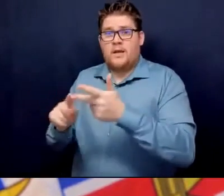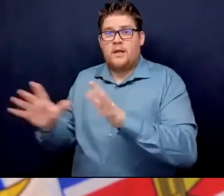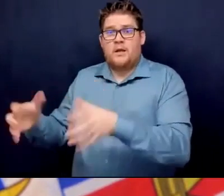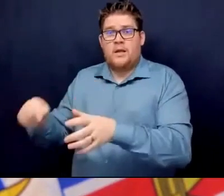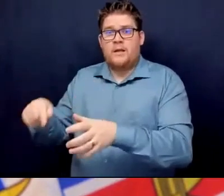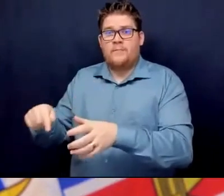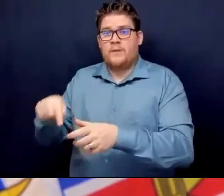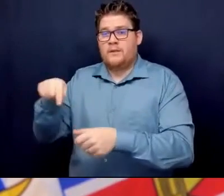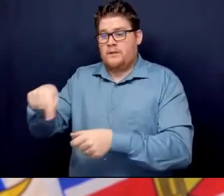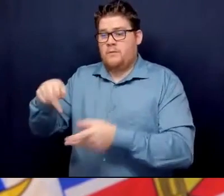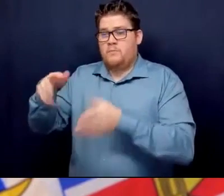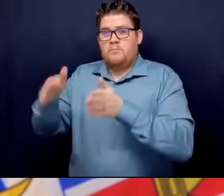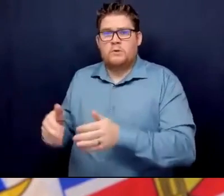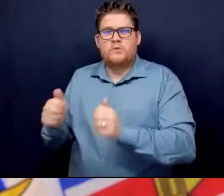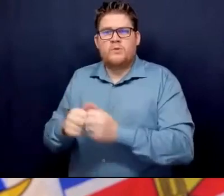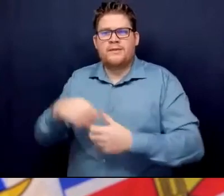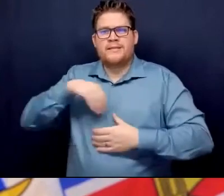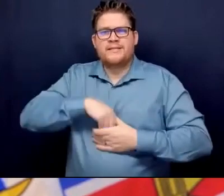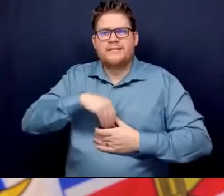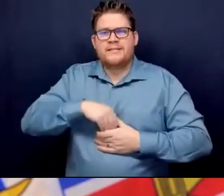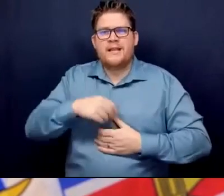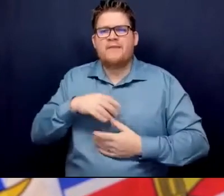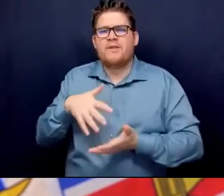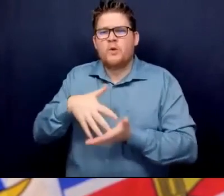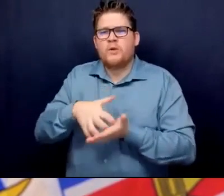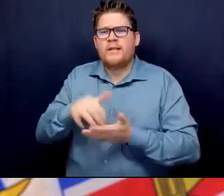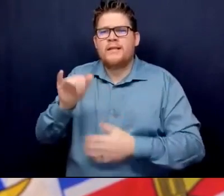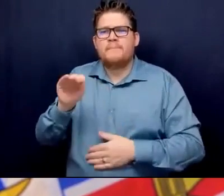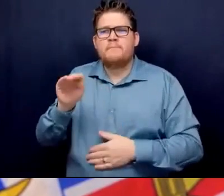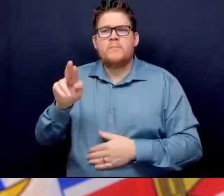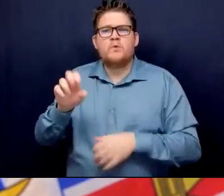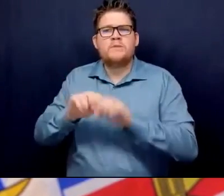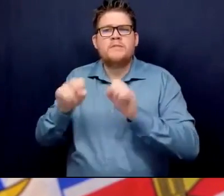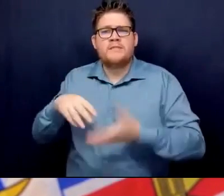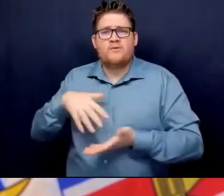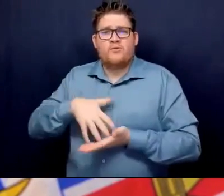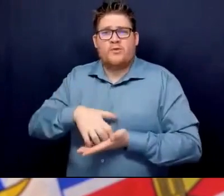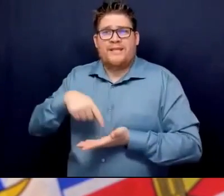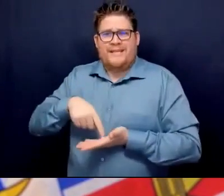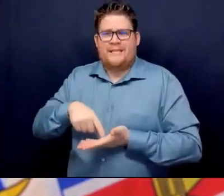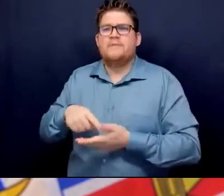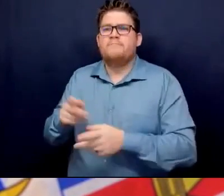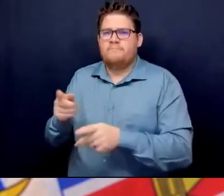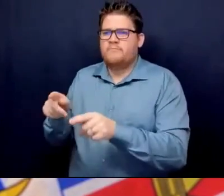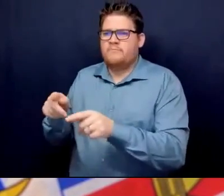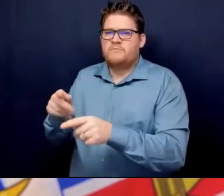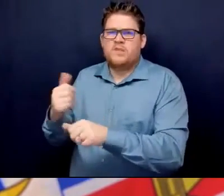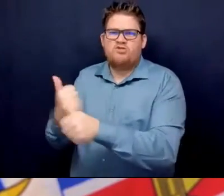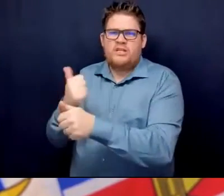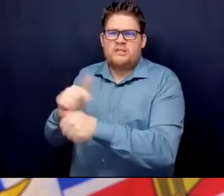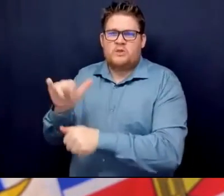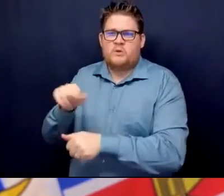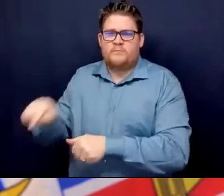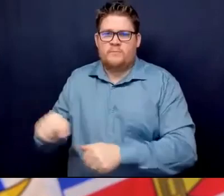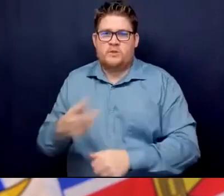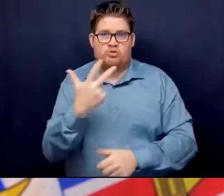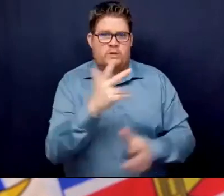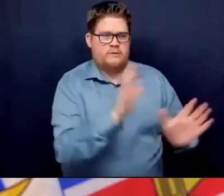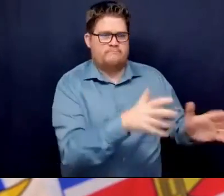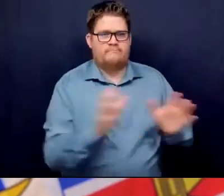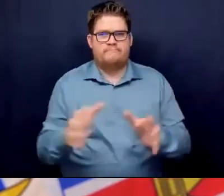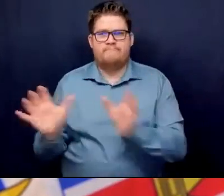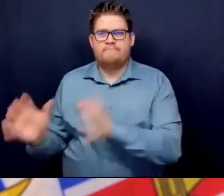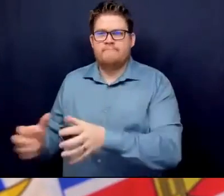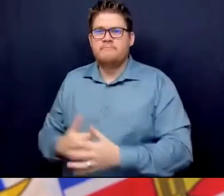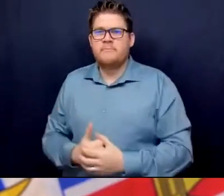pay attention. I think there's a narrative around right now that Omicron is mild. And many of us have experiences.